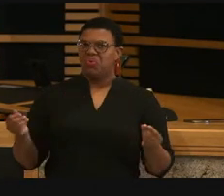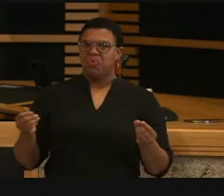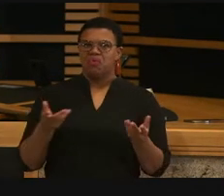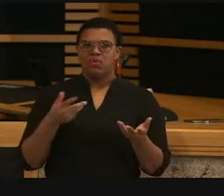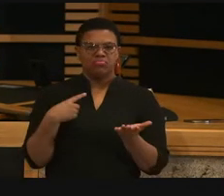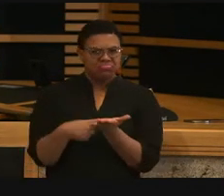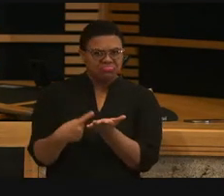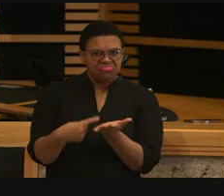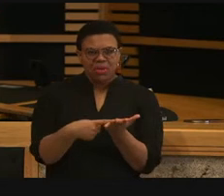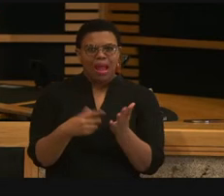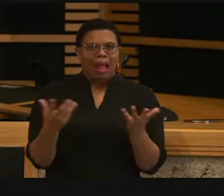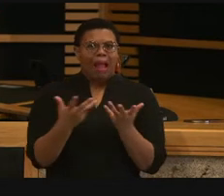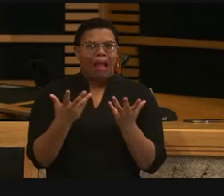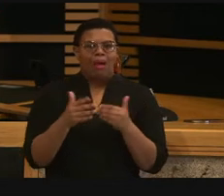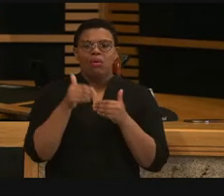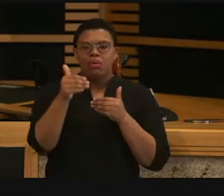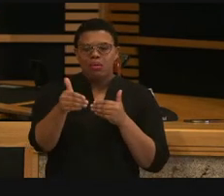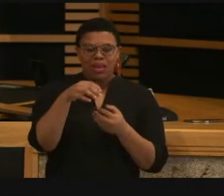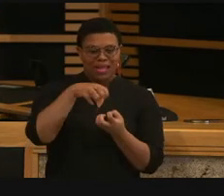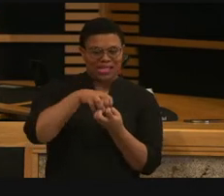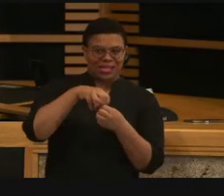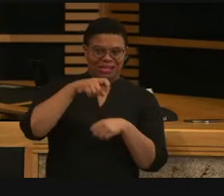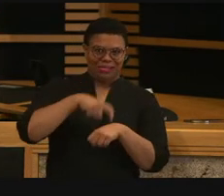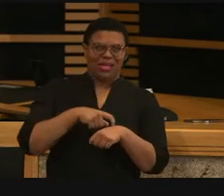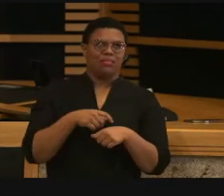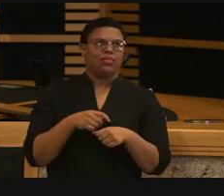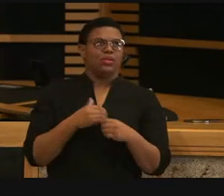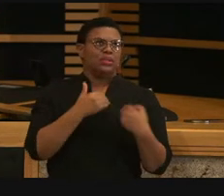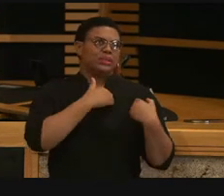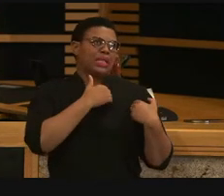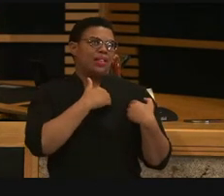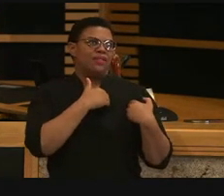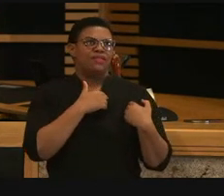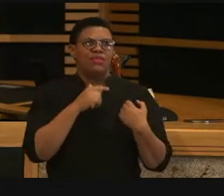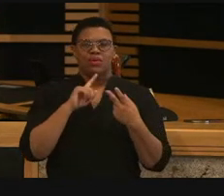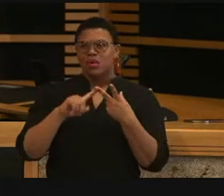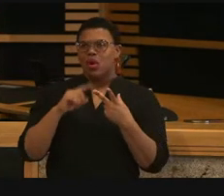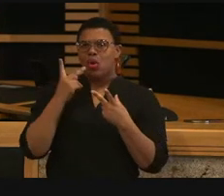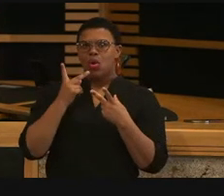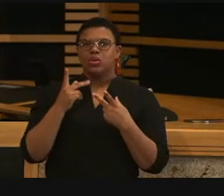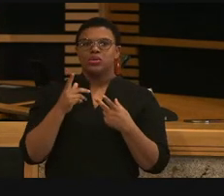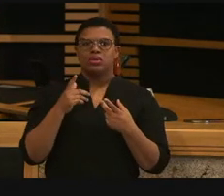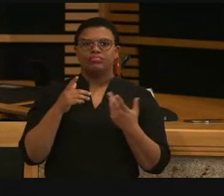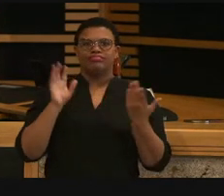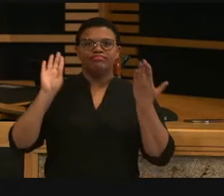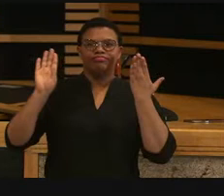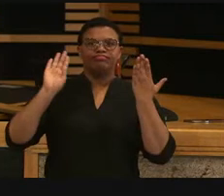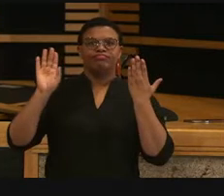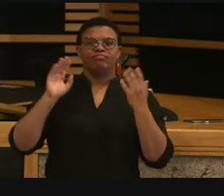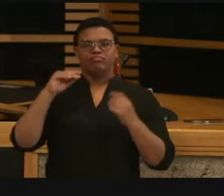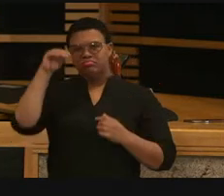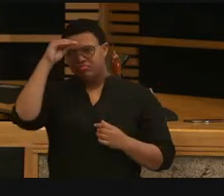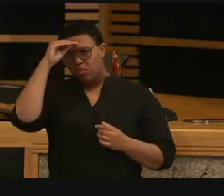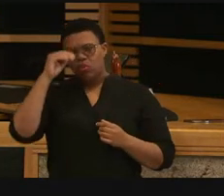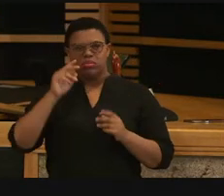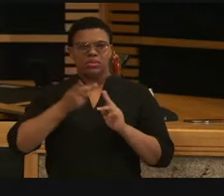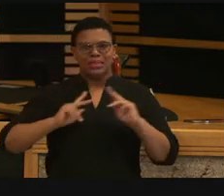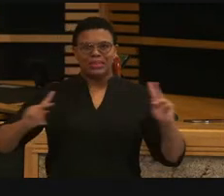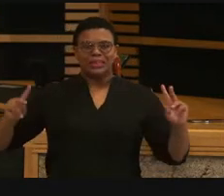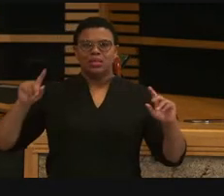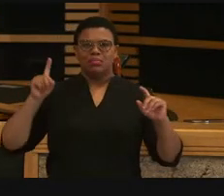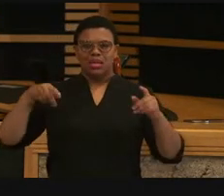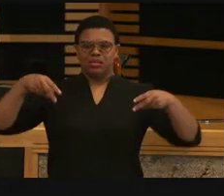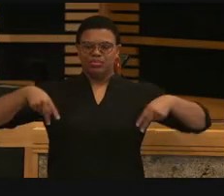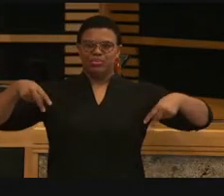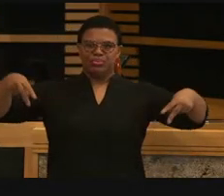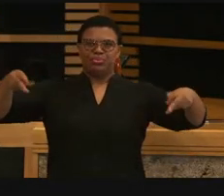ensure road safety during Easter period, including increasing visibility of law enforcement officers, conducting road